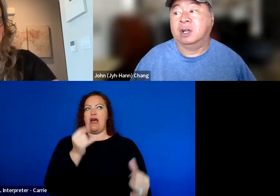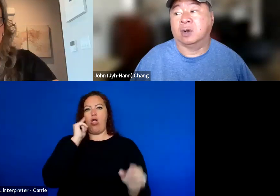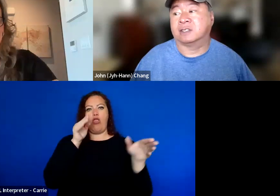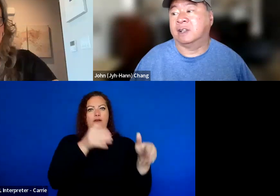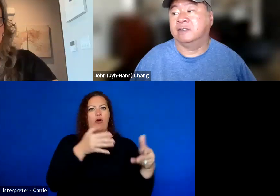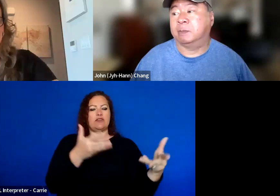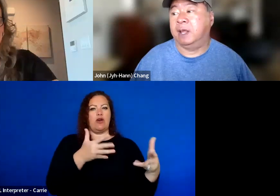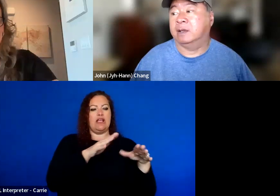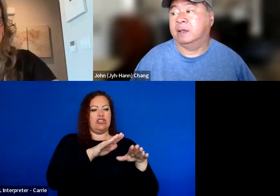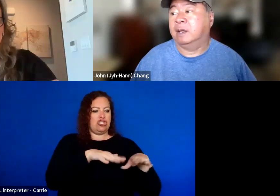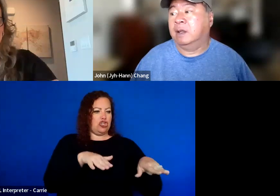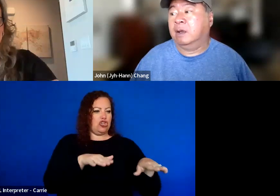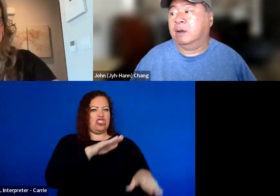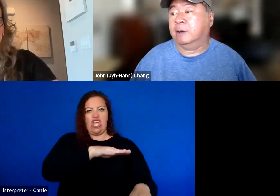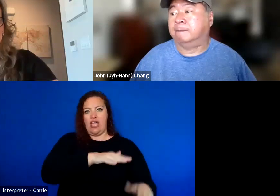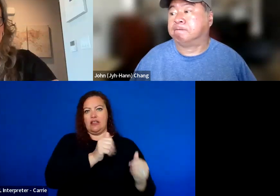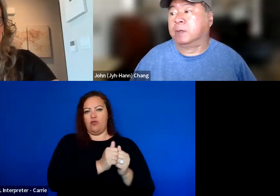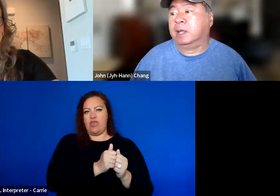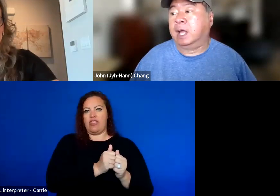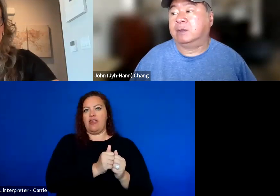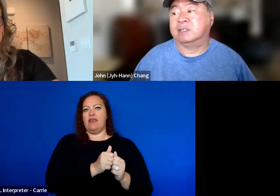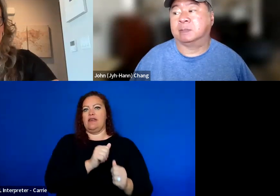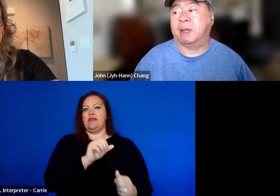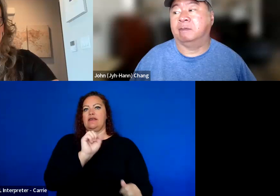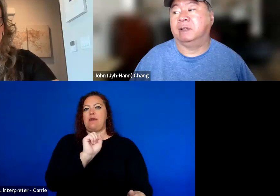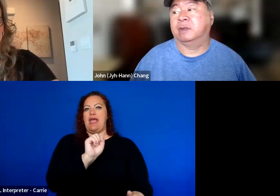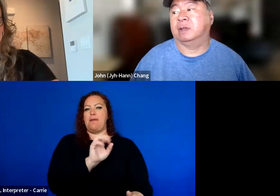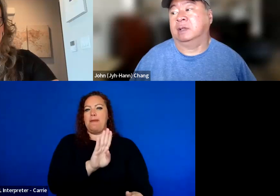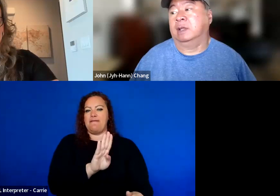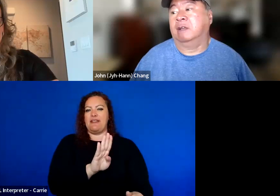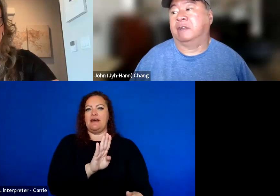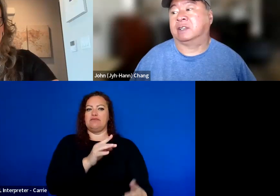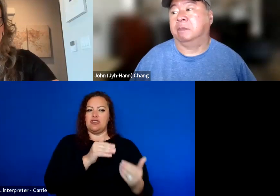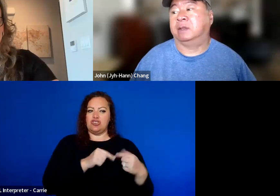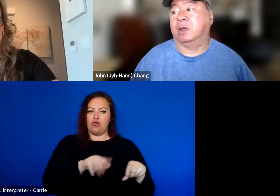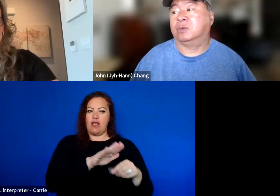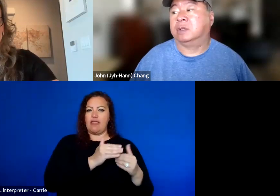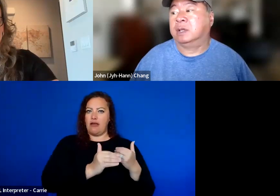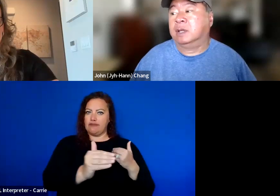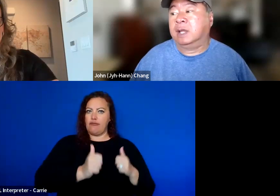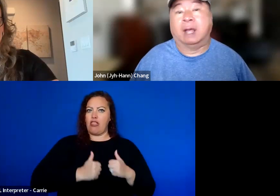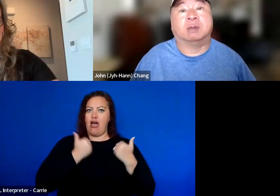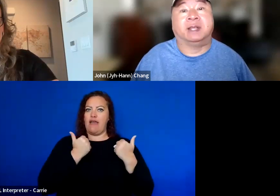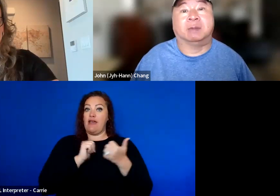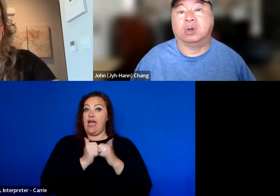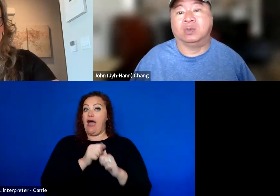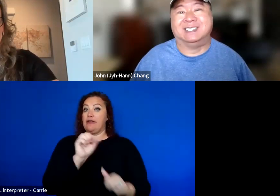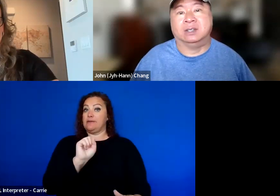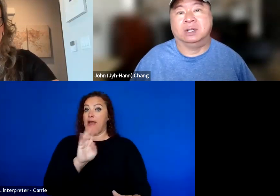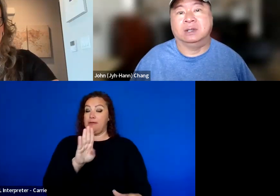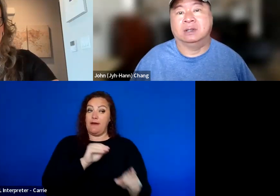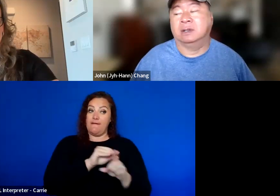bifida across lifespan. How does the spinal bifida affect their mental health, and how to make them